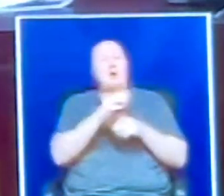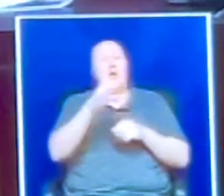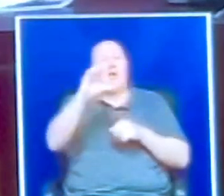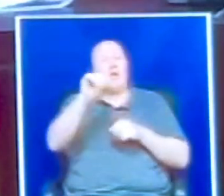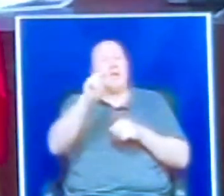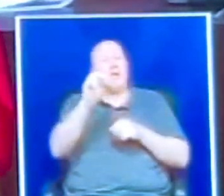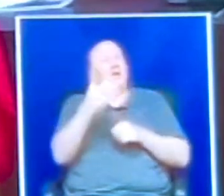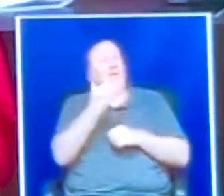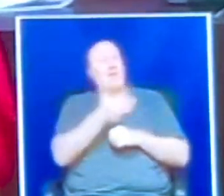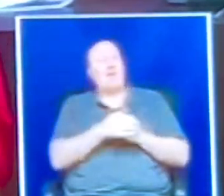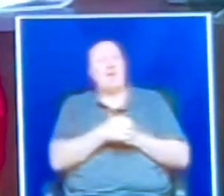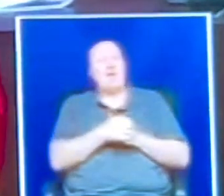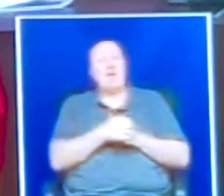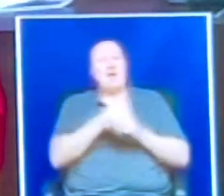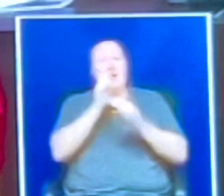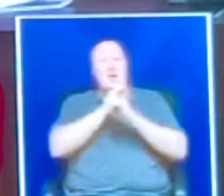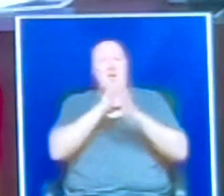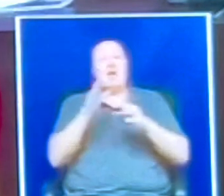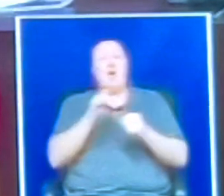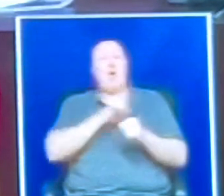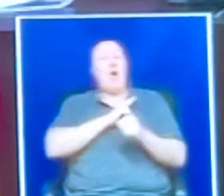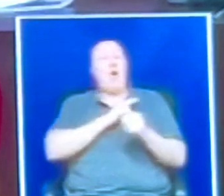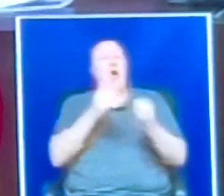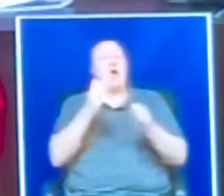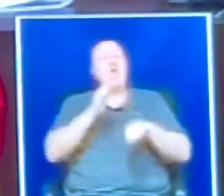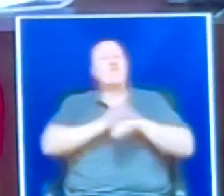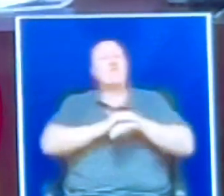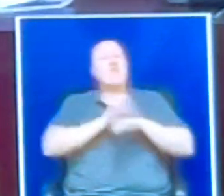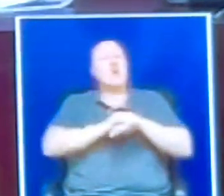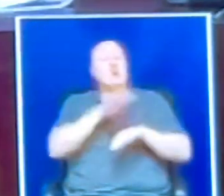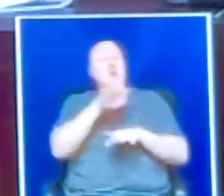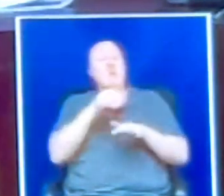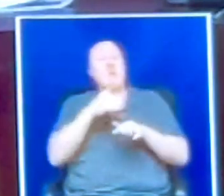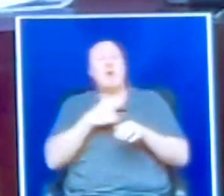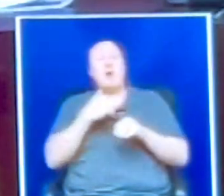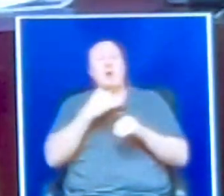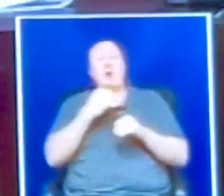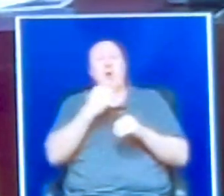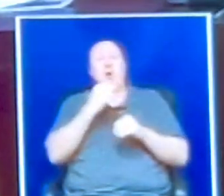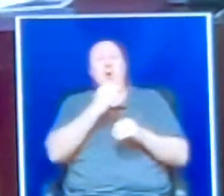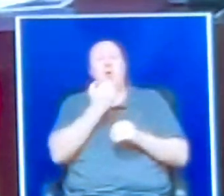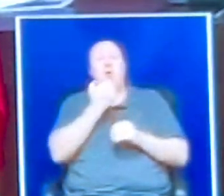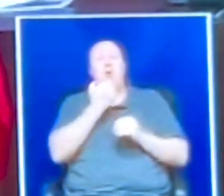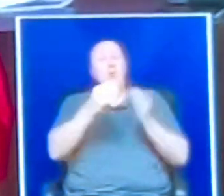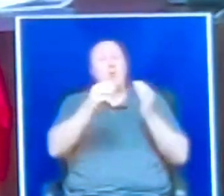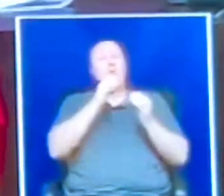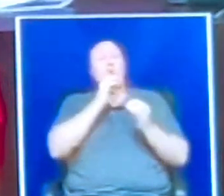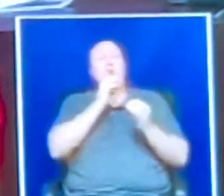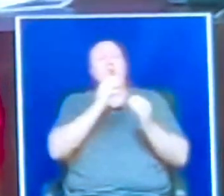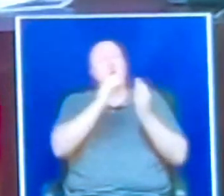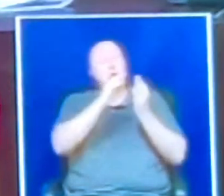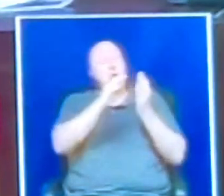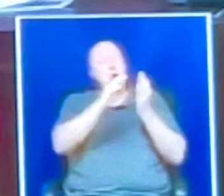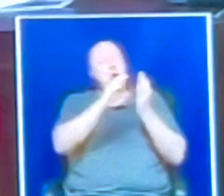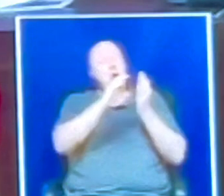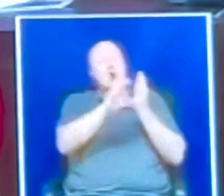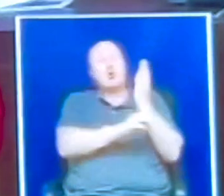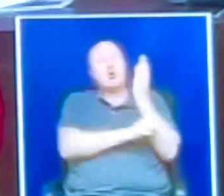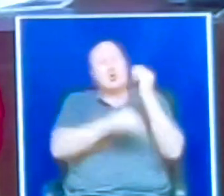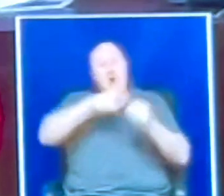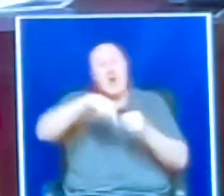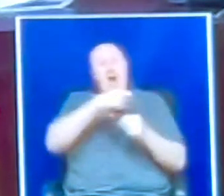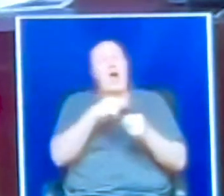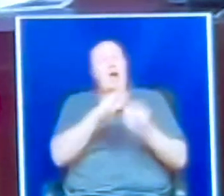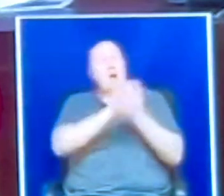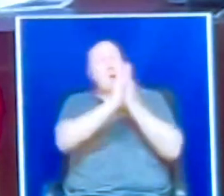genocide. Why are we friends with people who are violating the values of our constitution? Why are we friends with people who